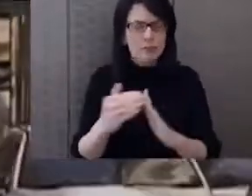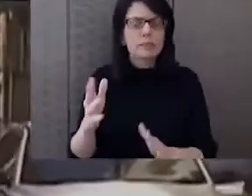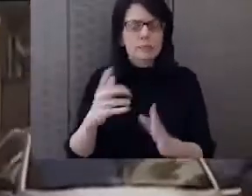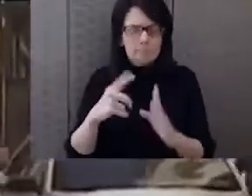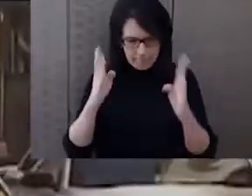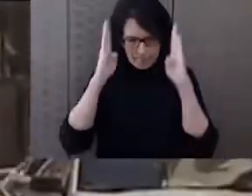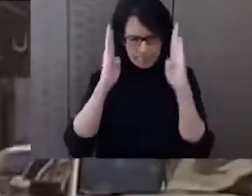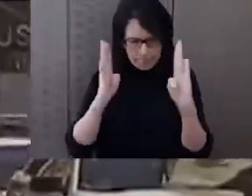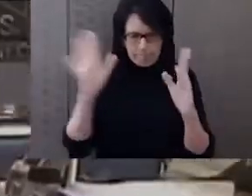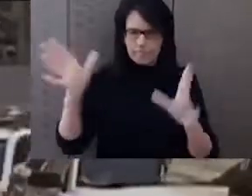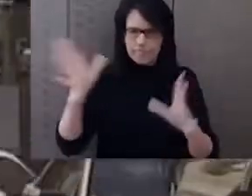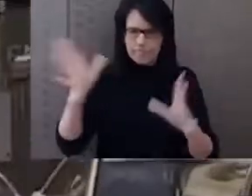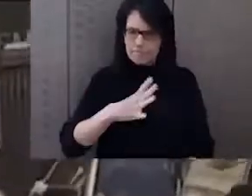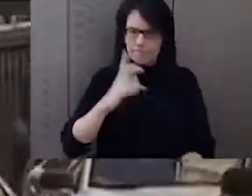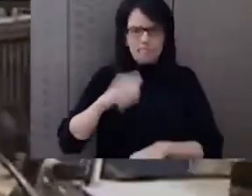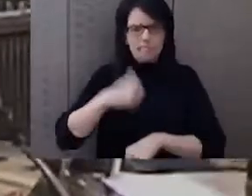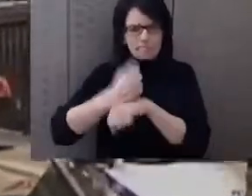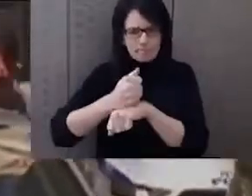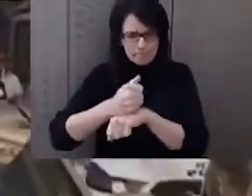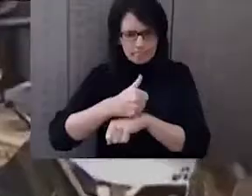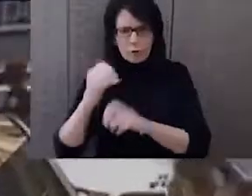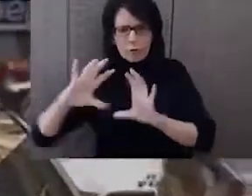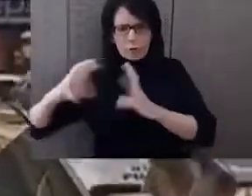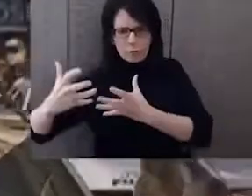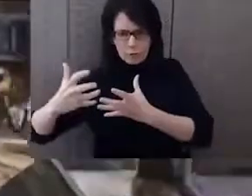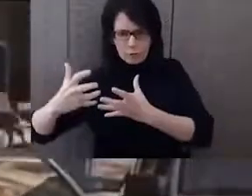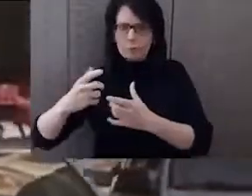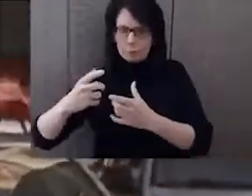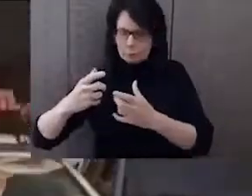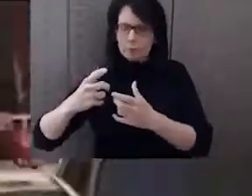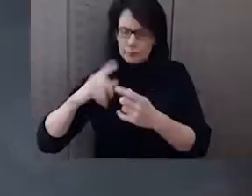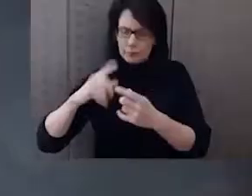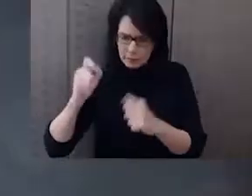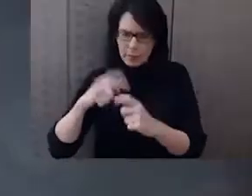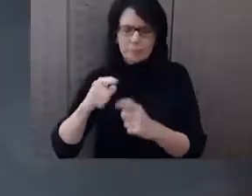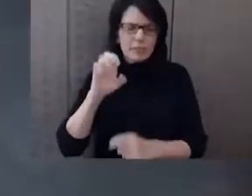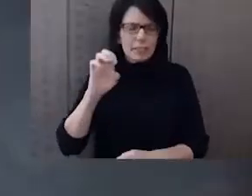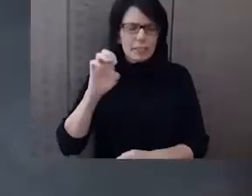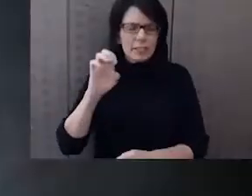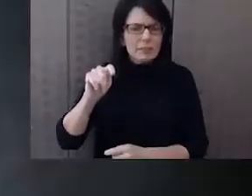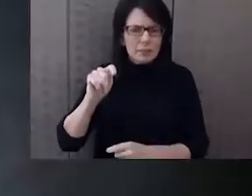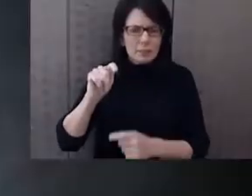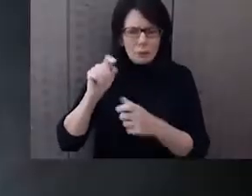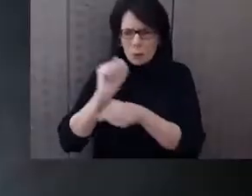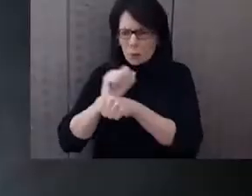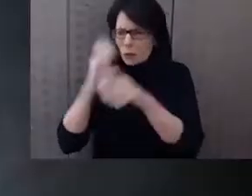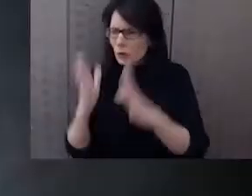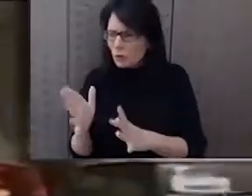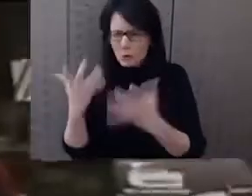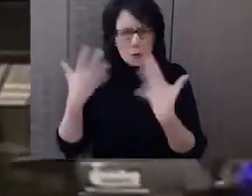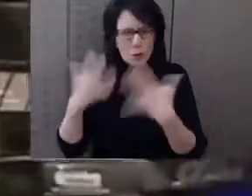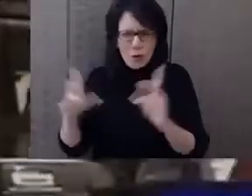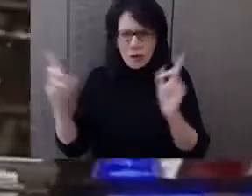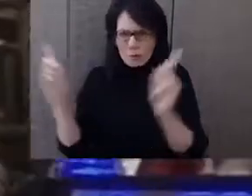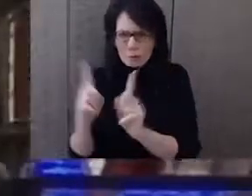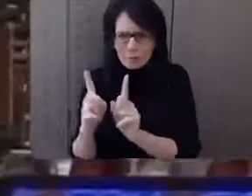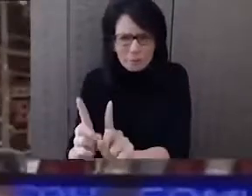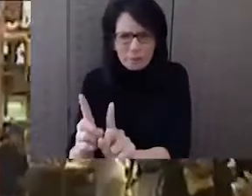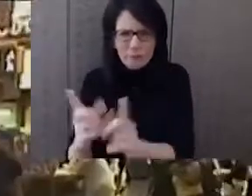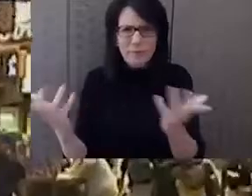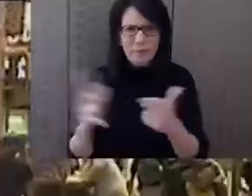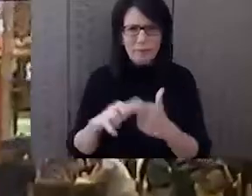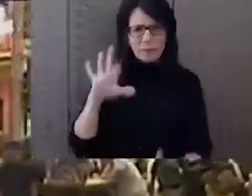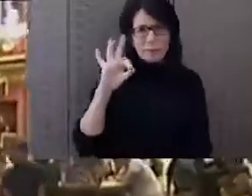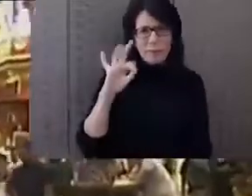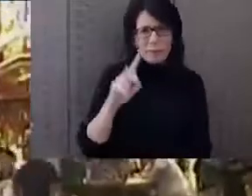calls. They want to use EMT workers who are very connected to police, which we don't want. Also, the city wants to use a 911 call